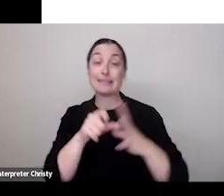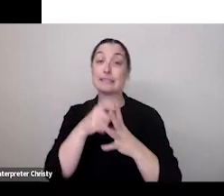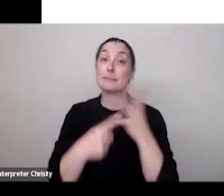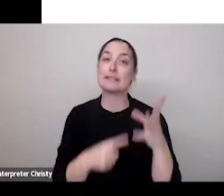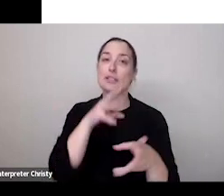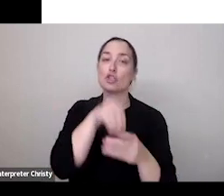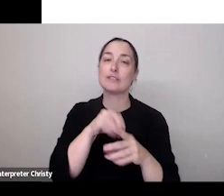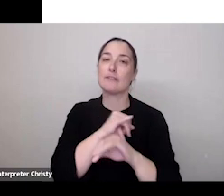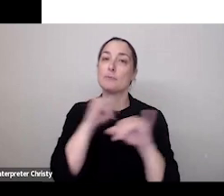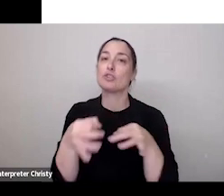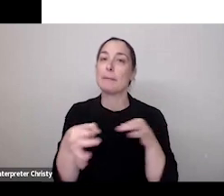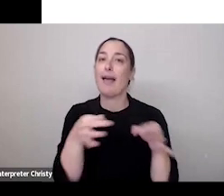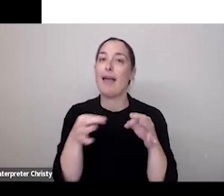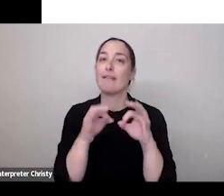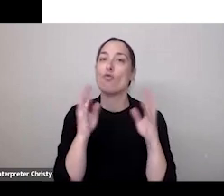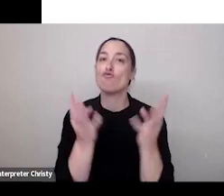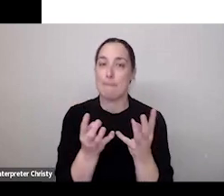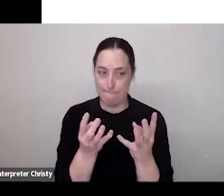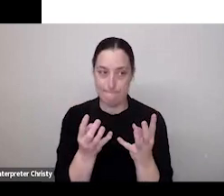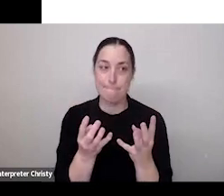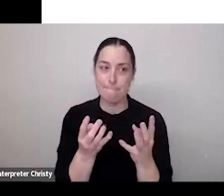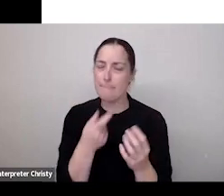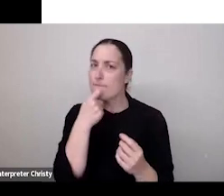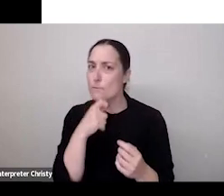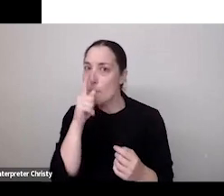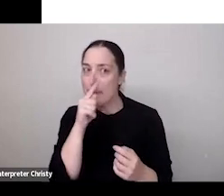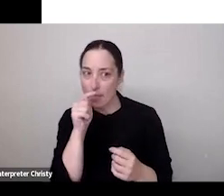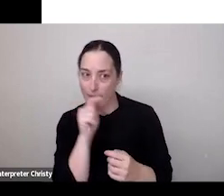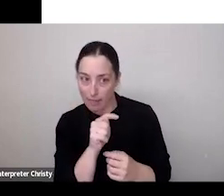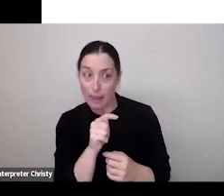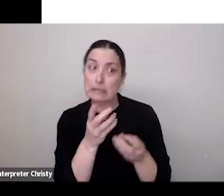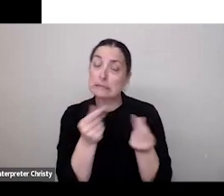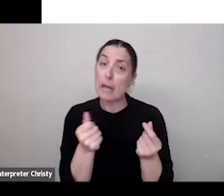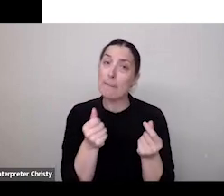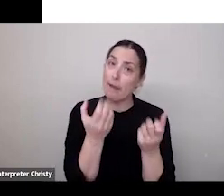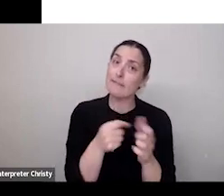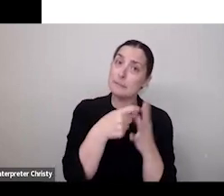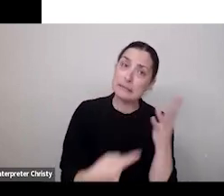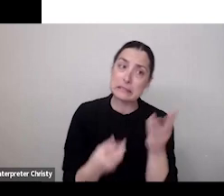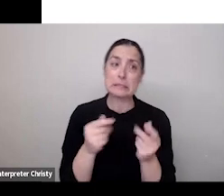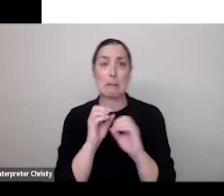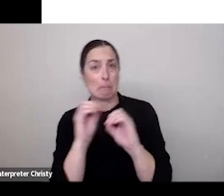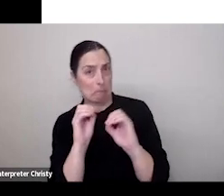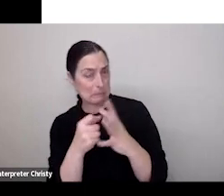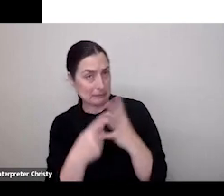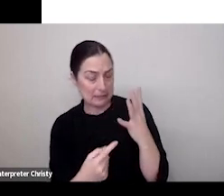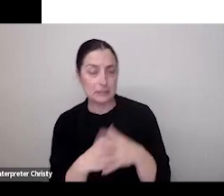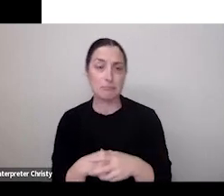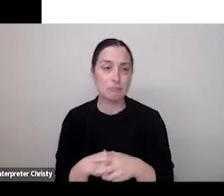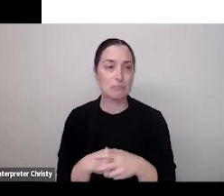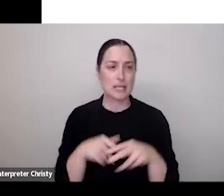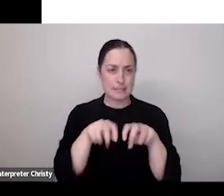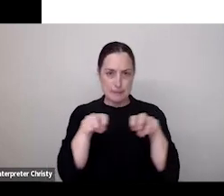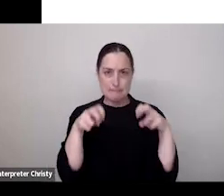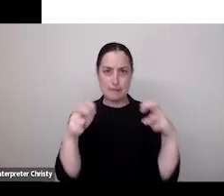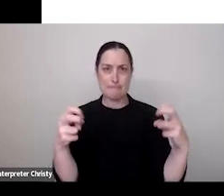inclusive emergency planning forums with a number of people with and without disability from the different roles that I just mentioned, sitting around a